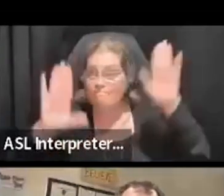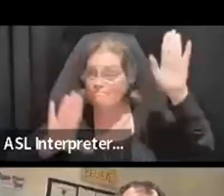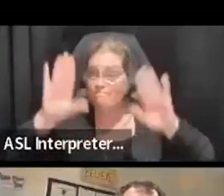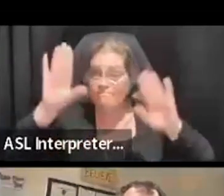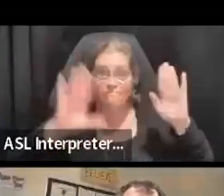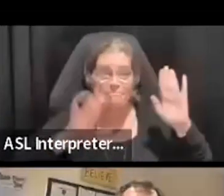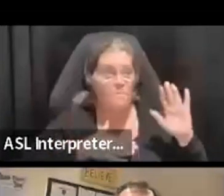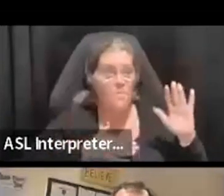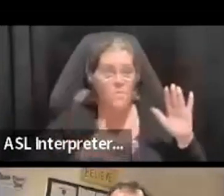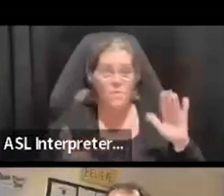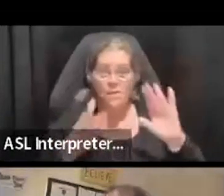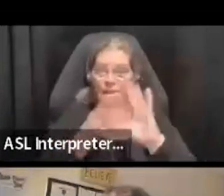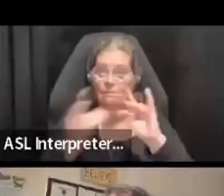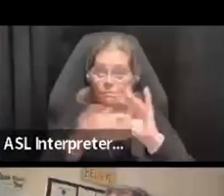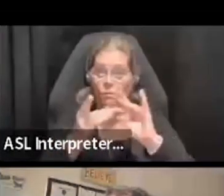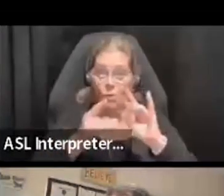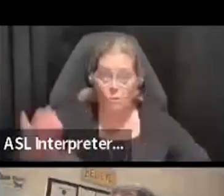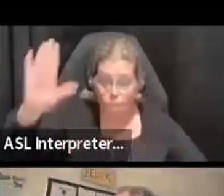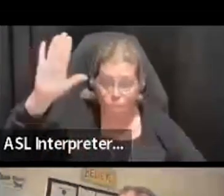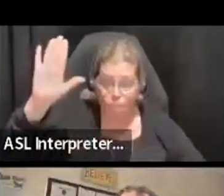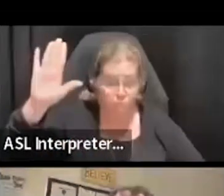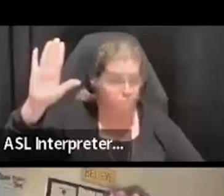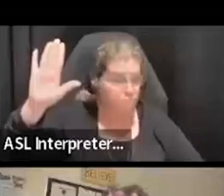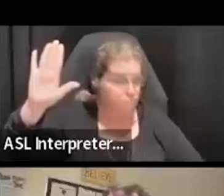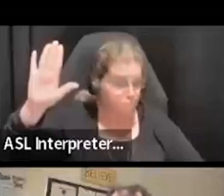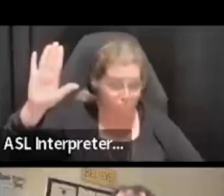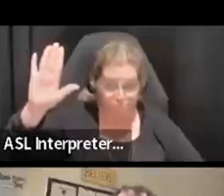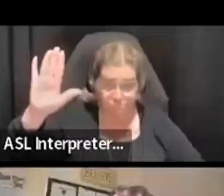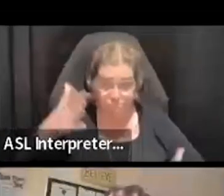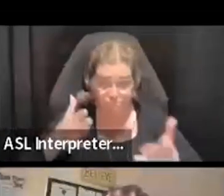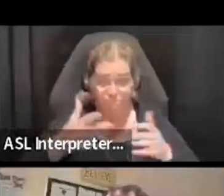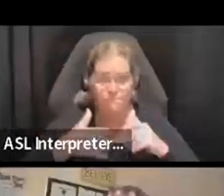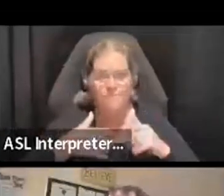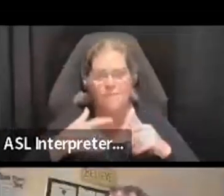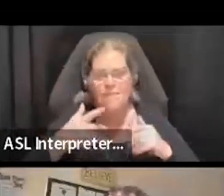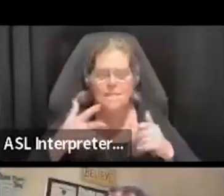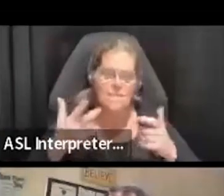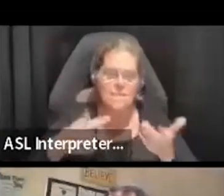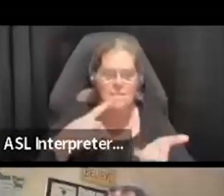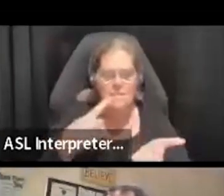offered to report out, and trying to keep it to